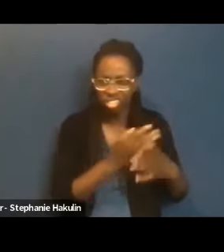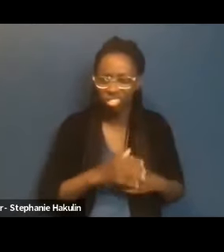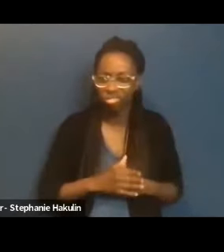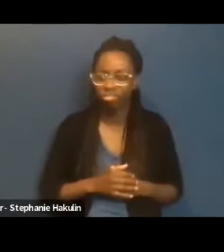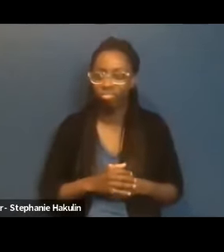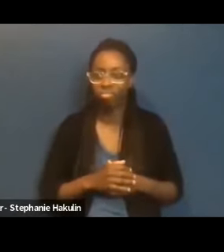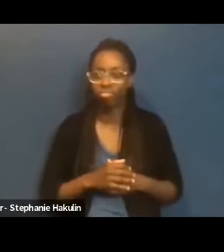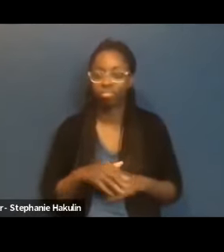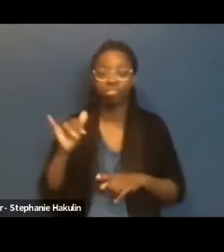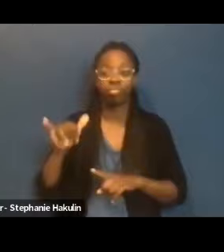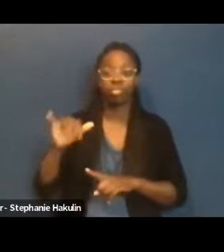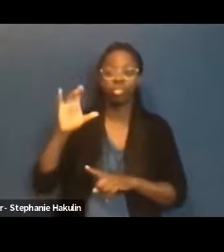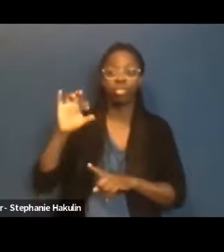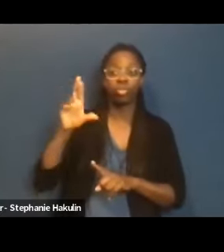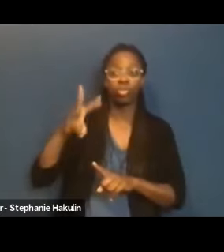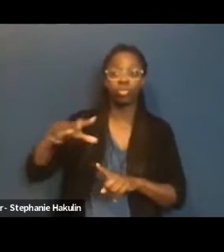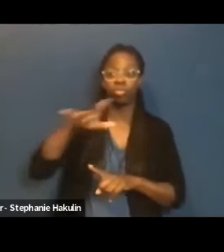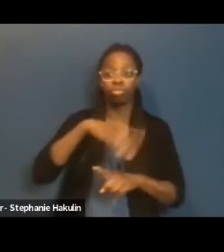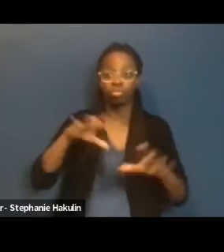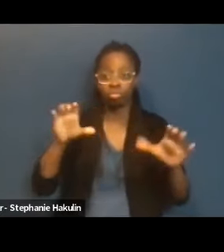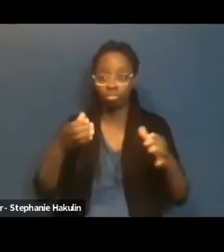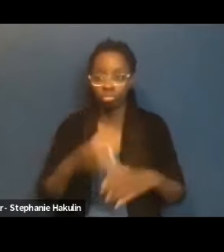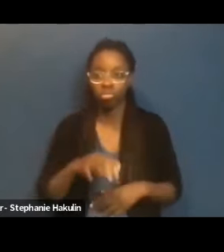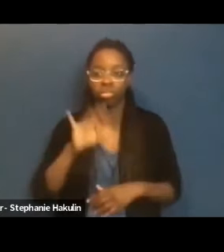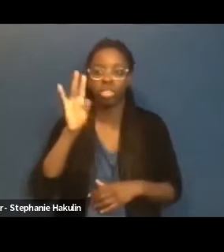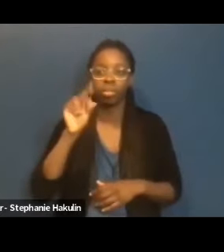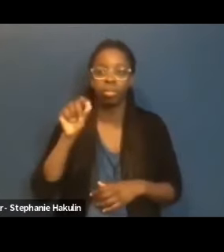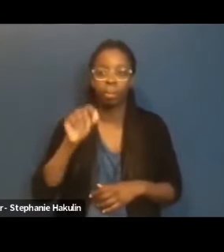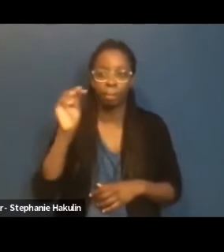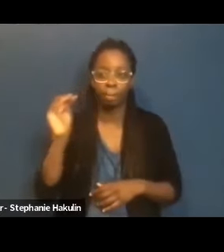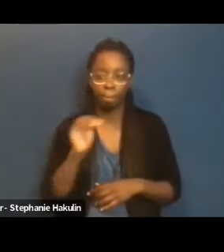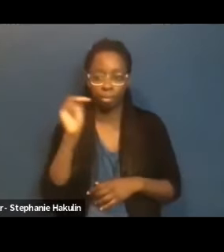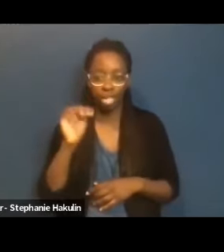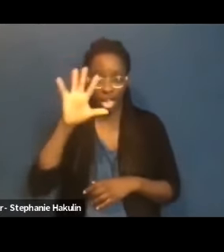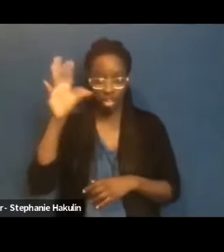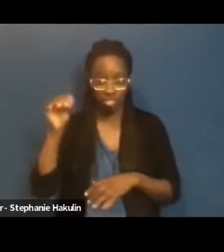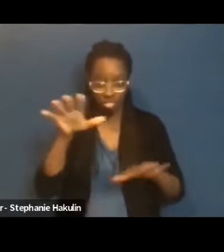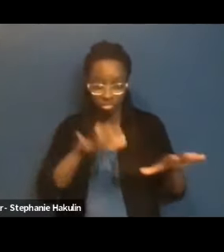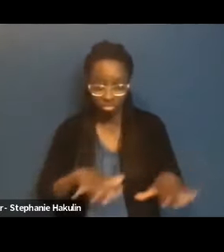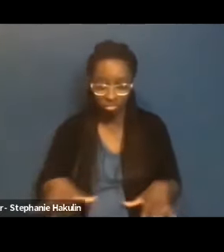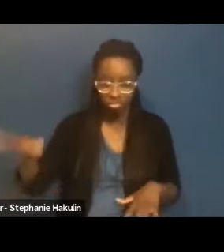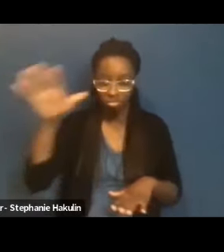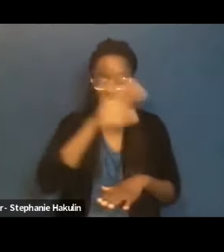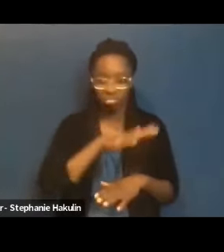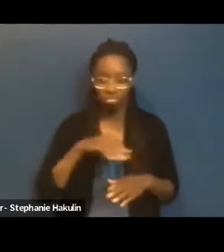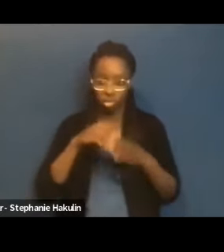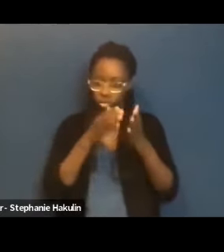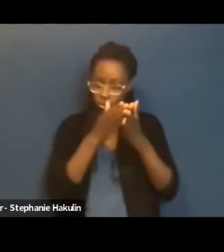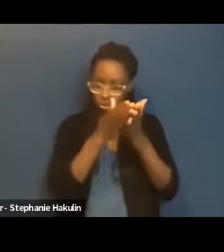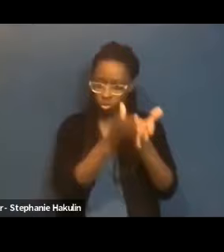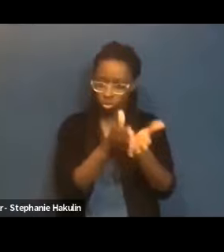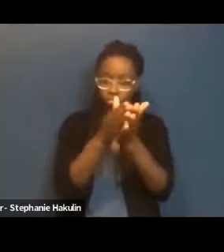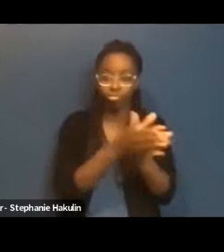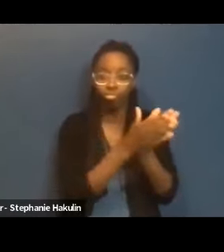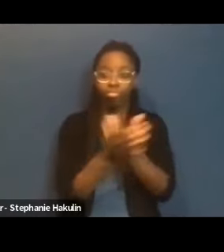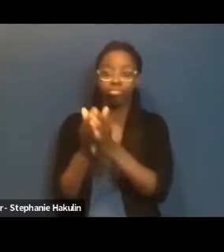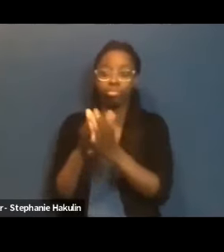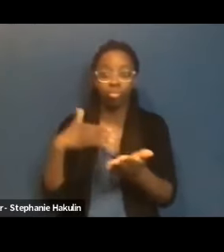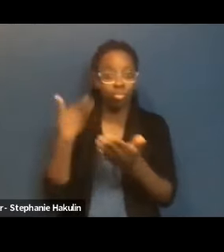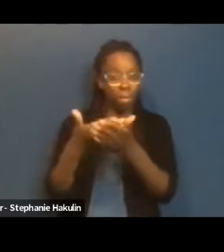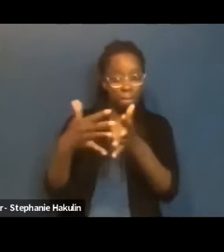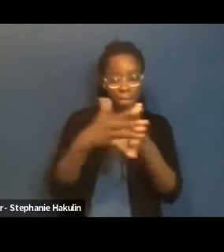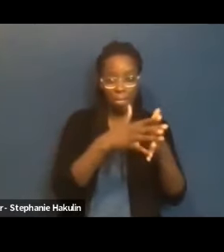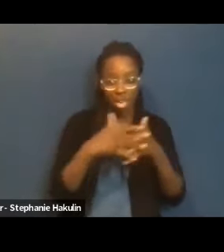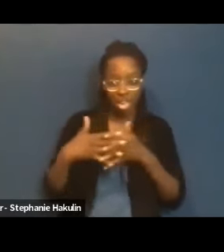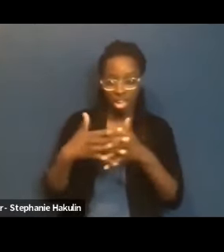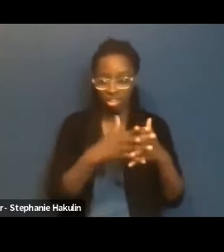10.7 million African Americans were shipped on a Middle Passage, rinse and repeat. African American students are 3.8 times more likely to be suspended,